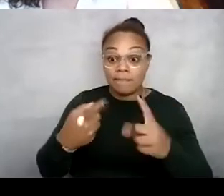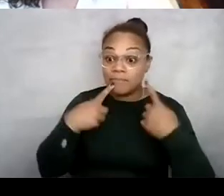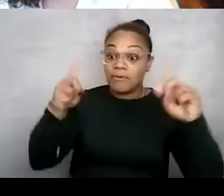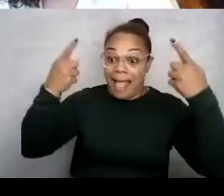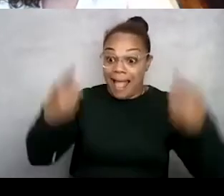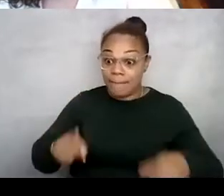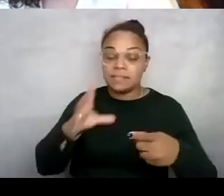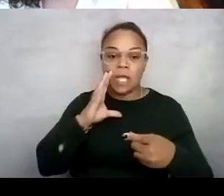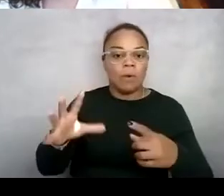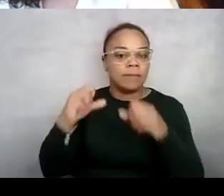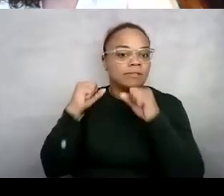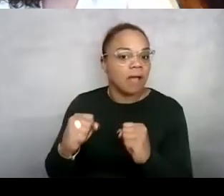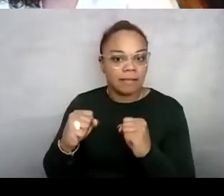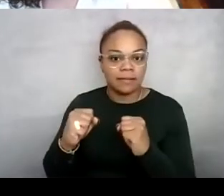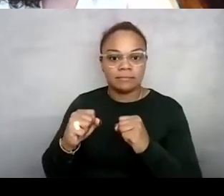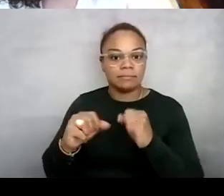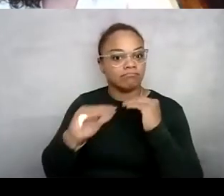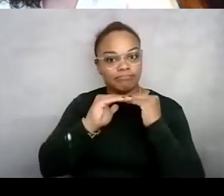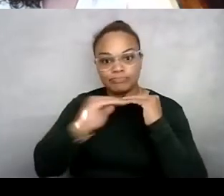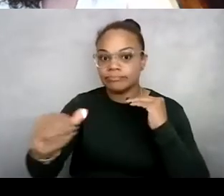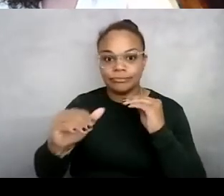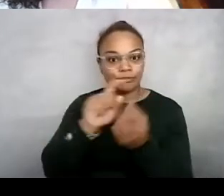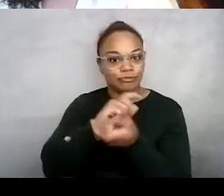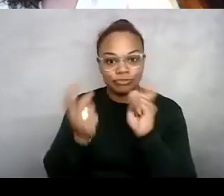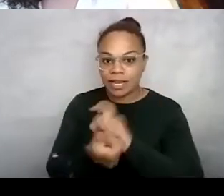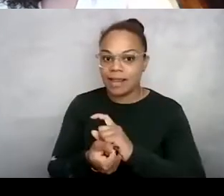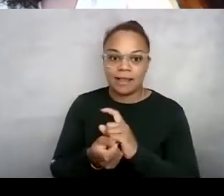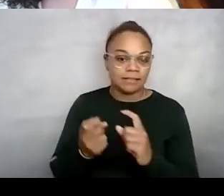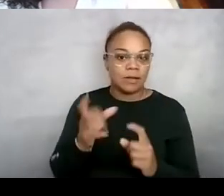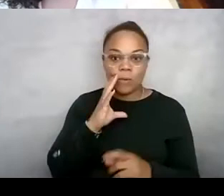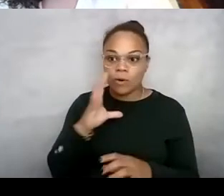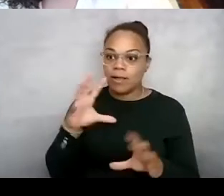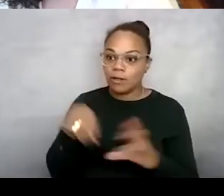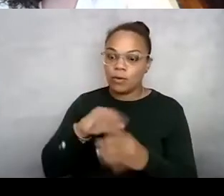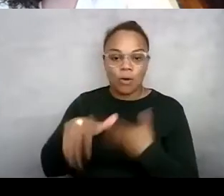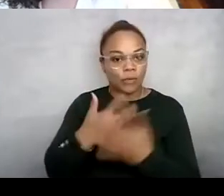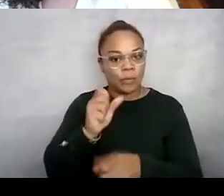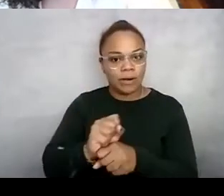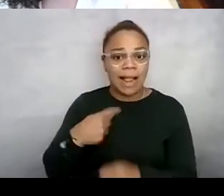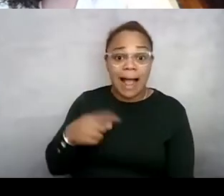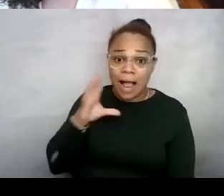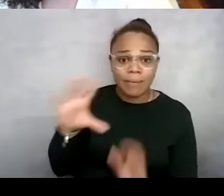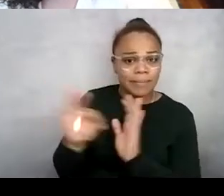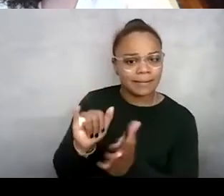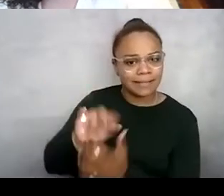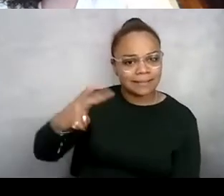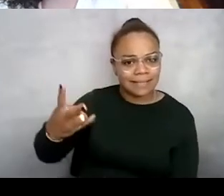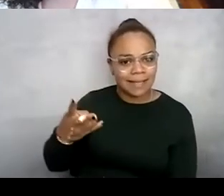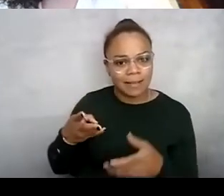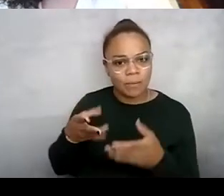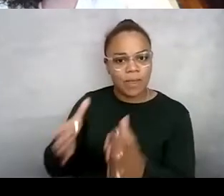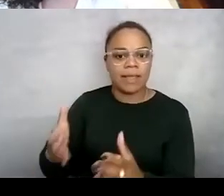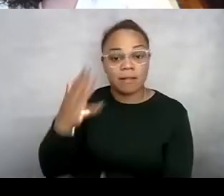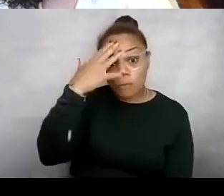work required. I'll always take the second one, because at the end of the day, the most important thing about